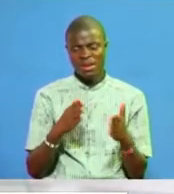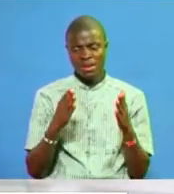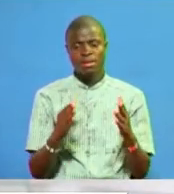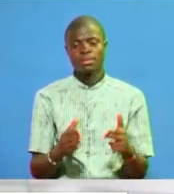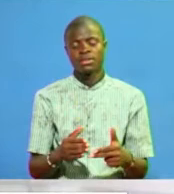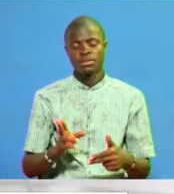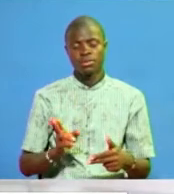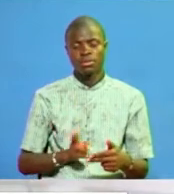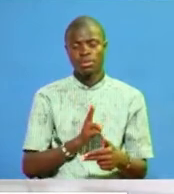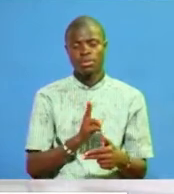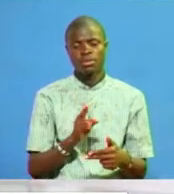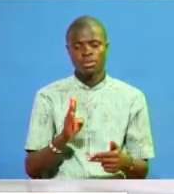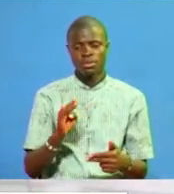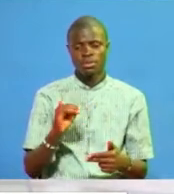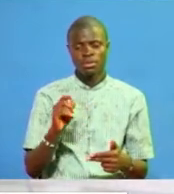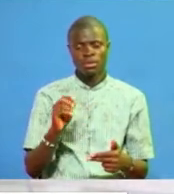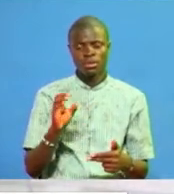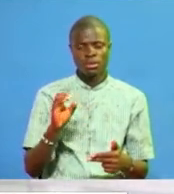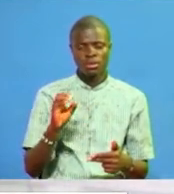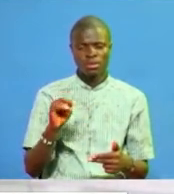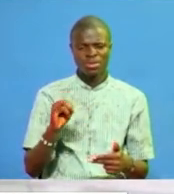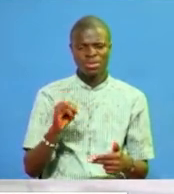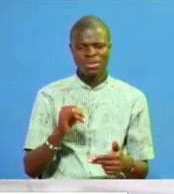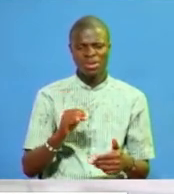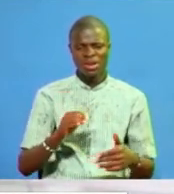the bitcoins, how do they get started?